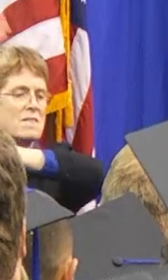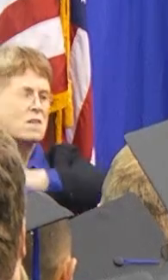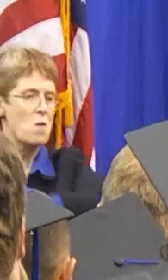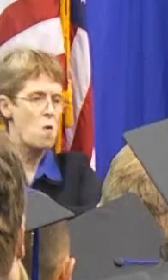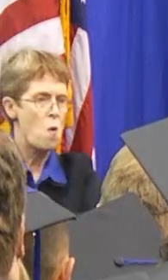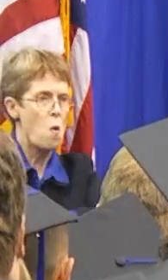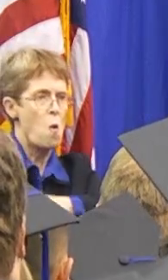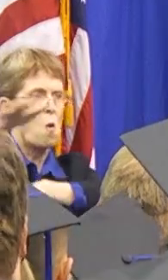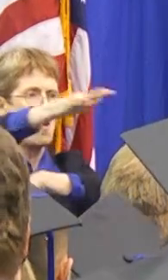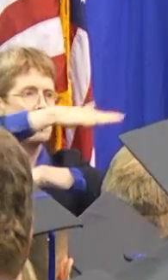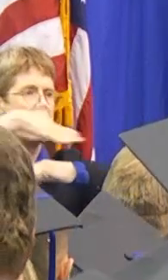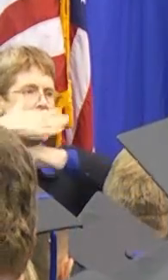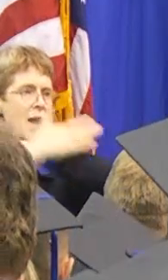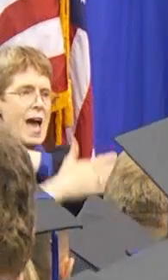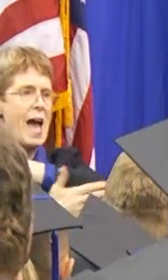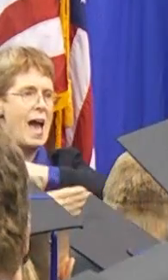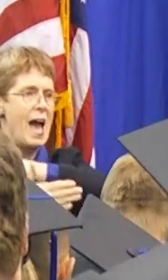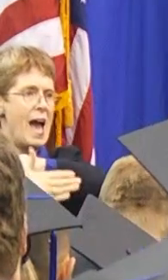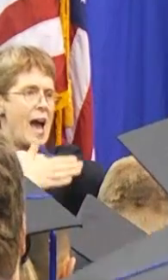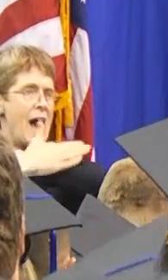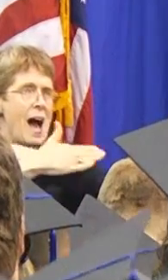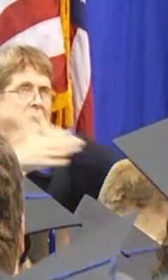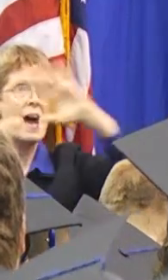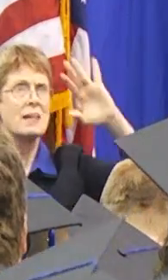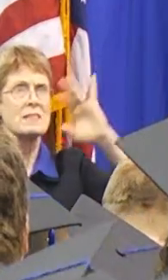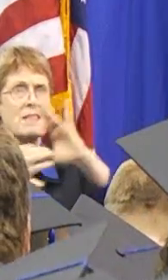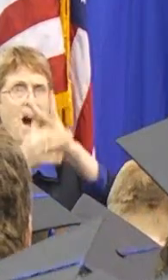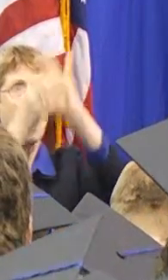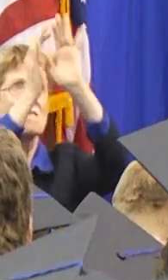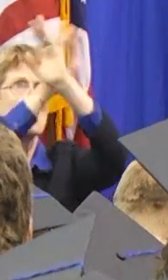wave? Oh, the